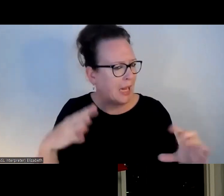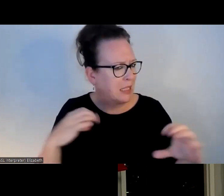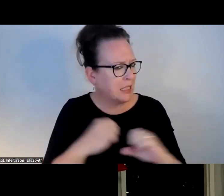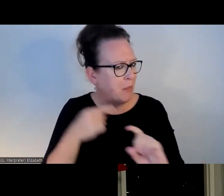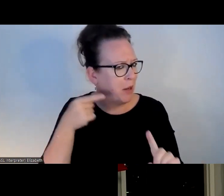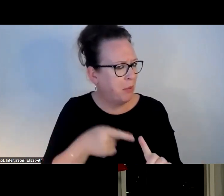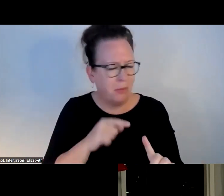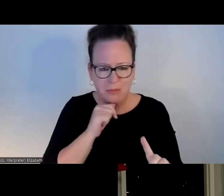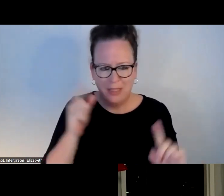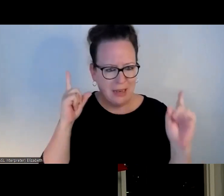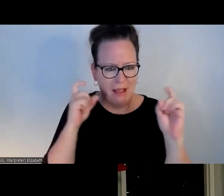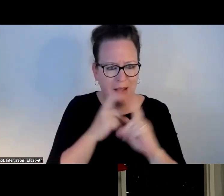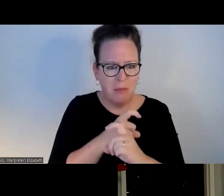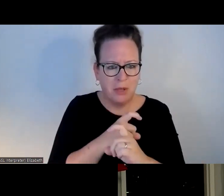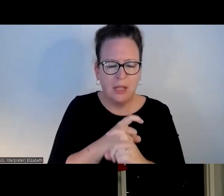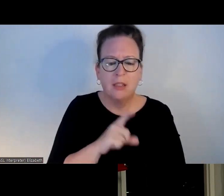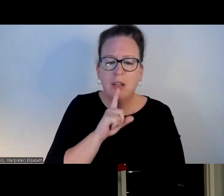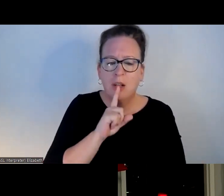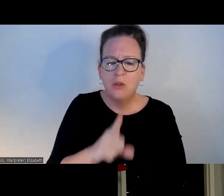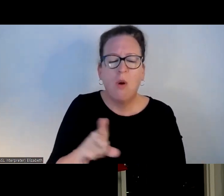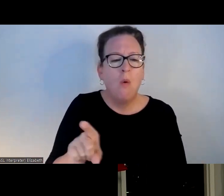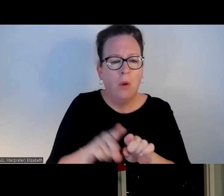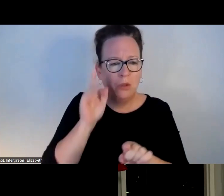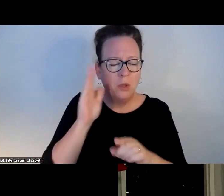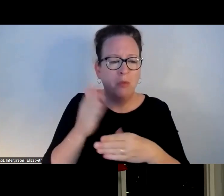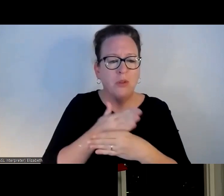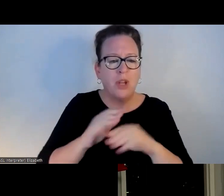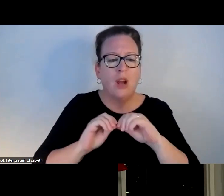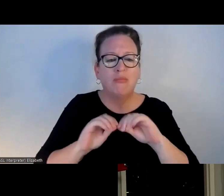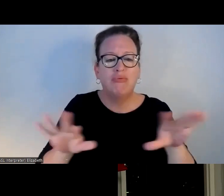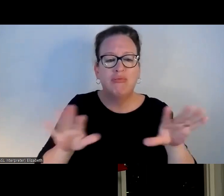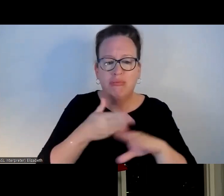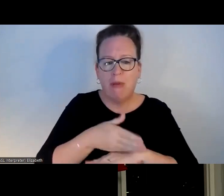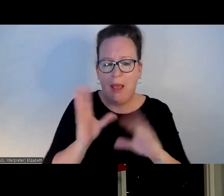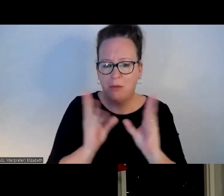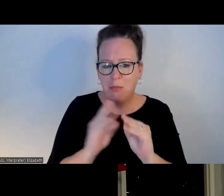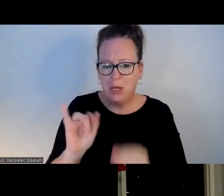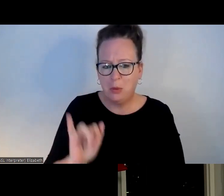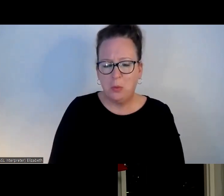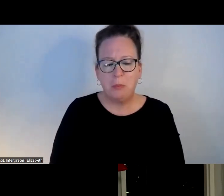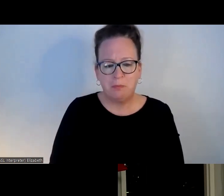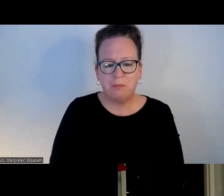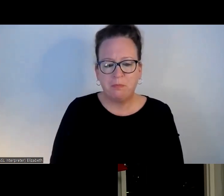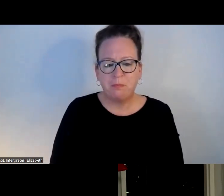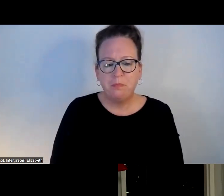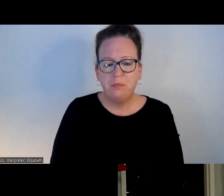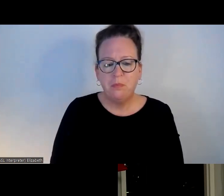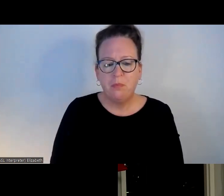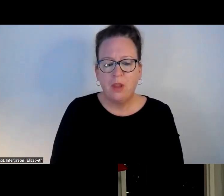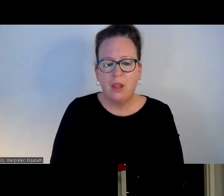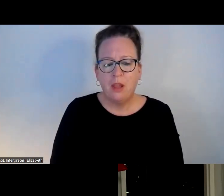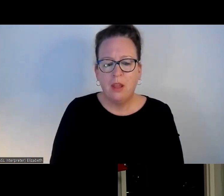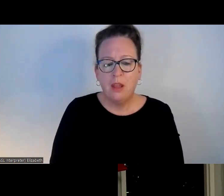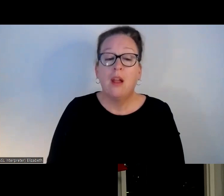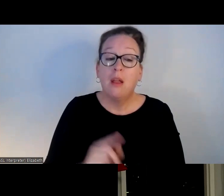terribly complicated, but share it after yeah, the meeting. okay. And I have copies here, so we can distribute those after those too. Okay. But- So essentially, the